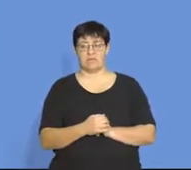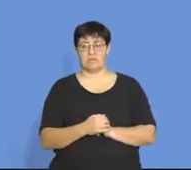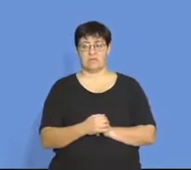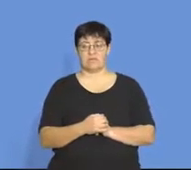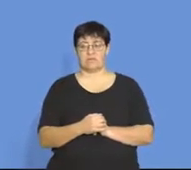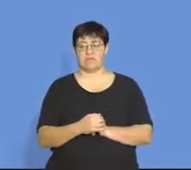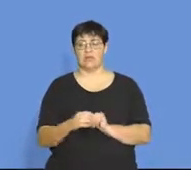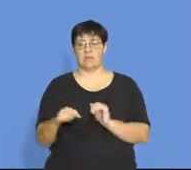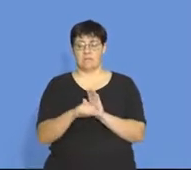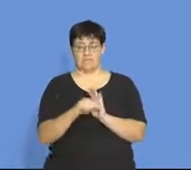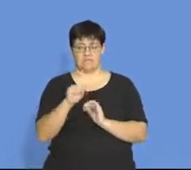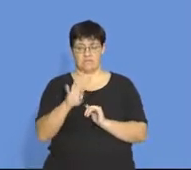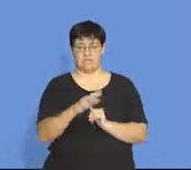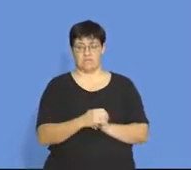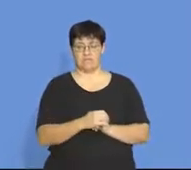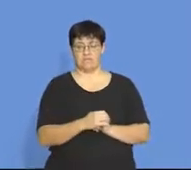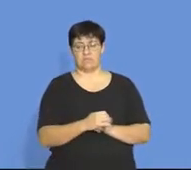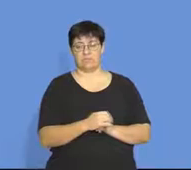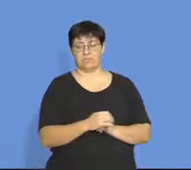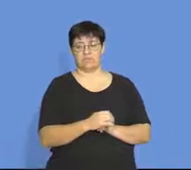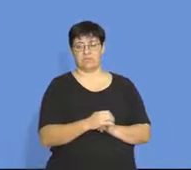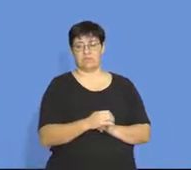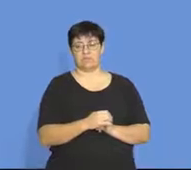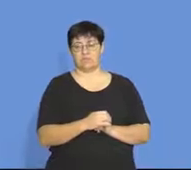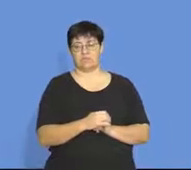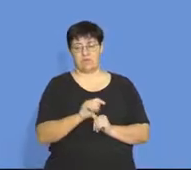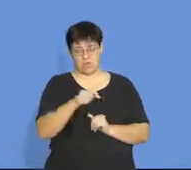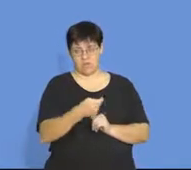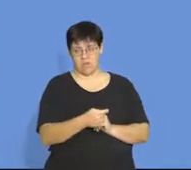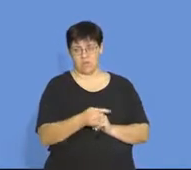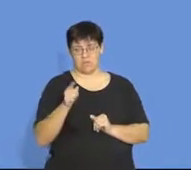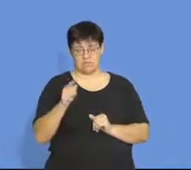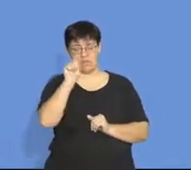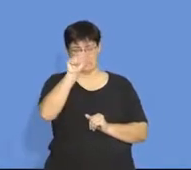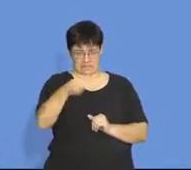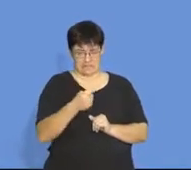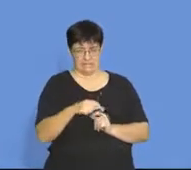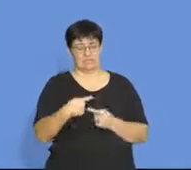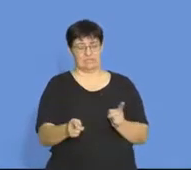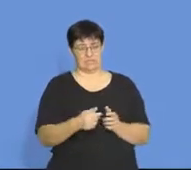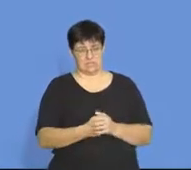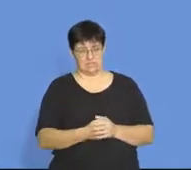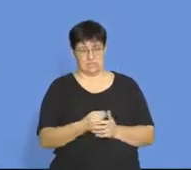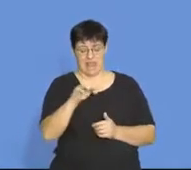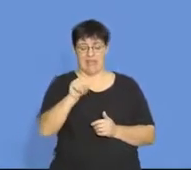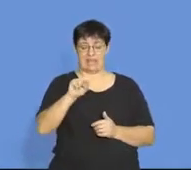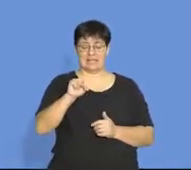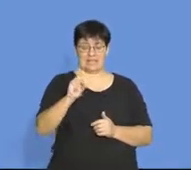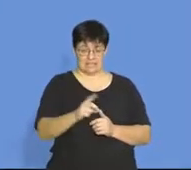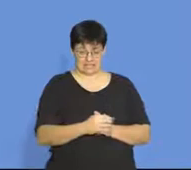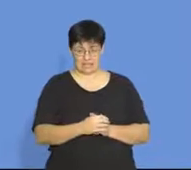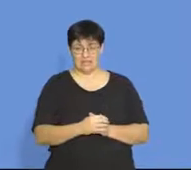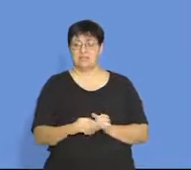And with a semicolon, you can see that negative 1, 5, that's a comma. But this is a semicolon,